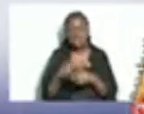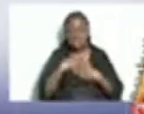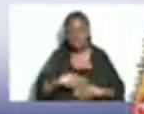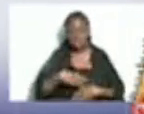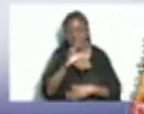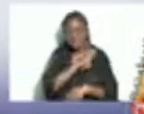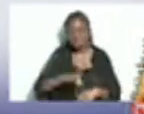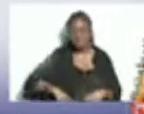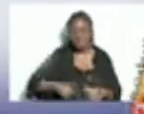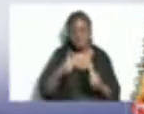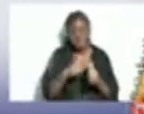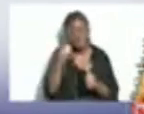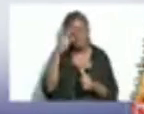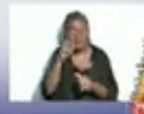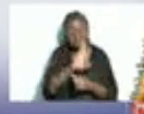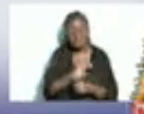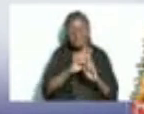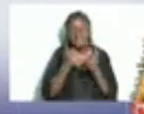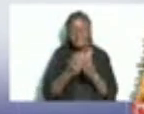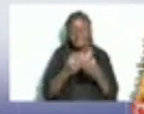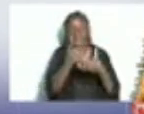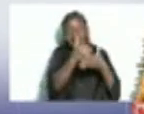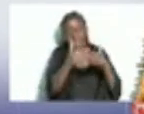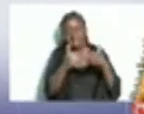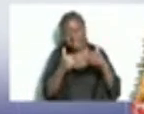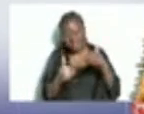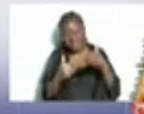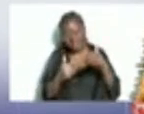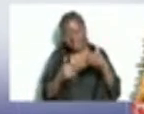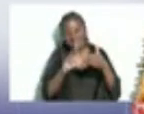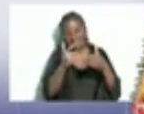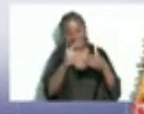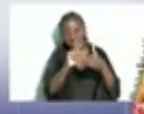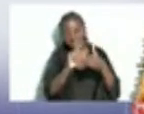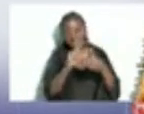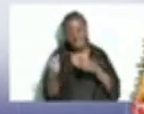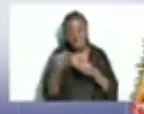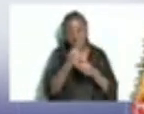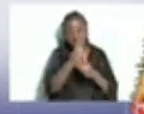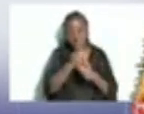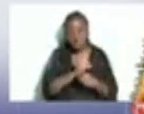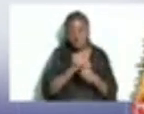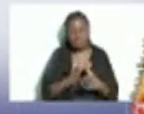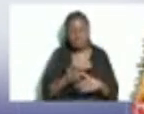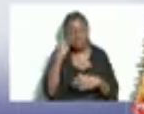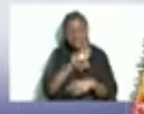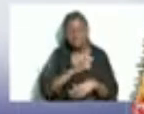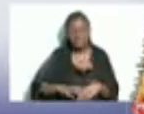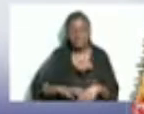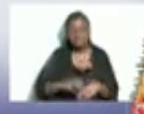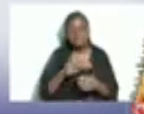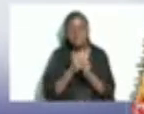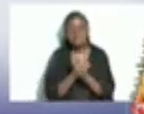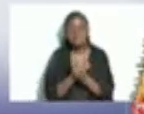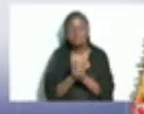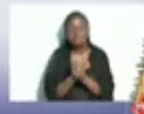in line for the B Division, followed by the Immortals, and on to Conquerors for Christ. As for the B Group on New Year's Day, Colors will